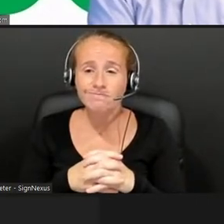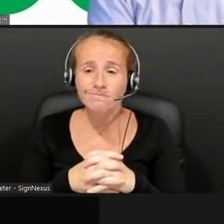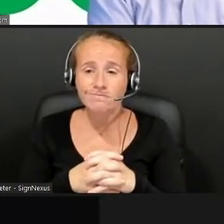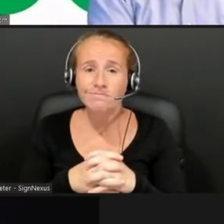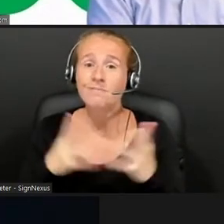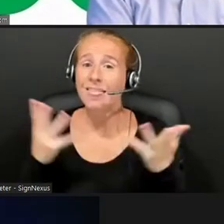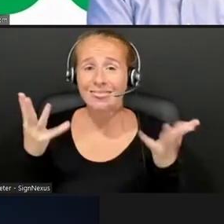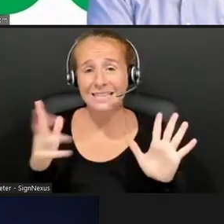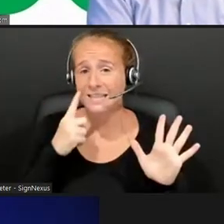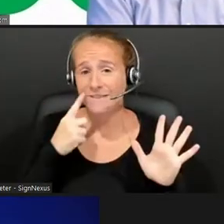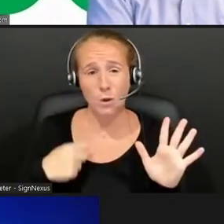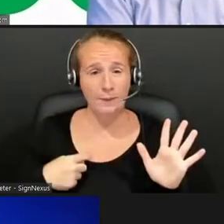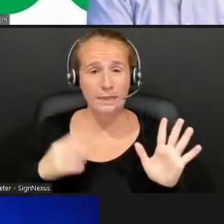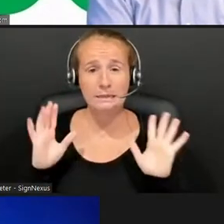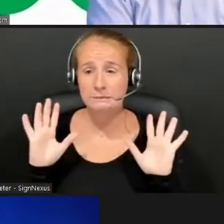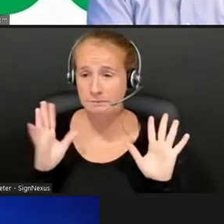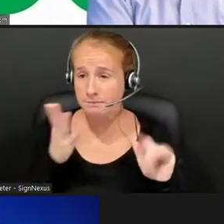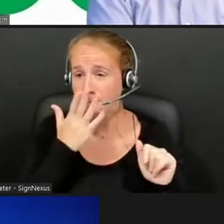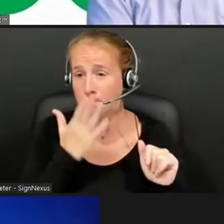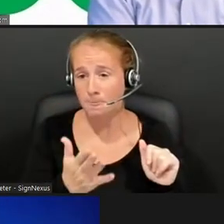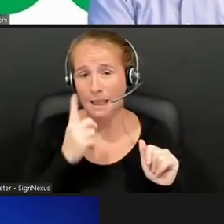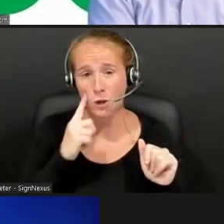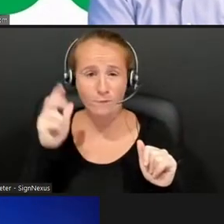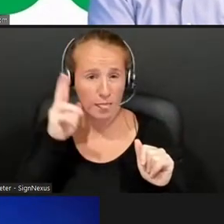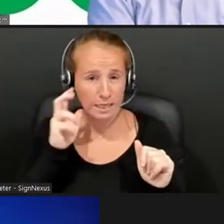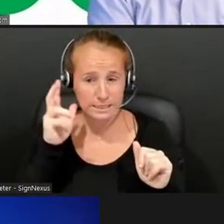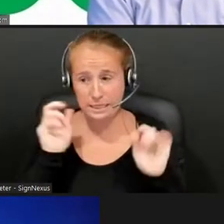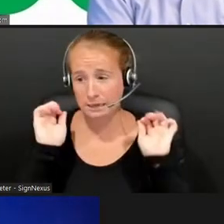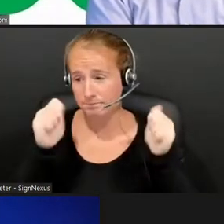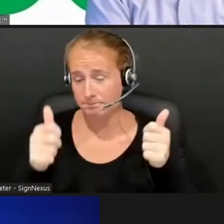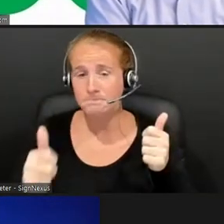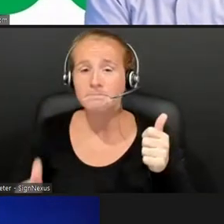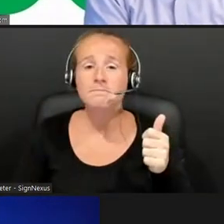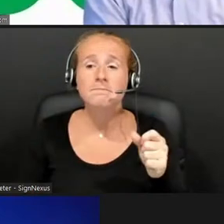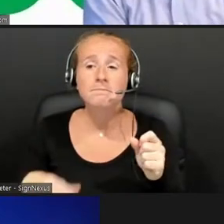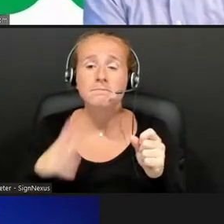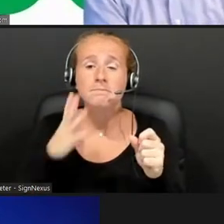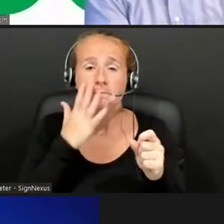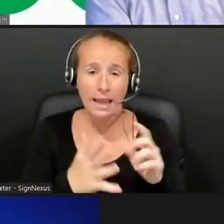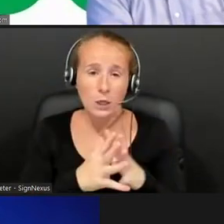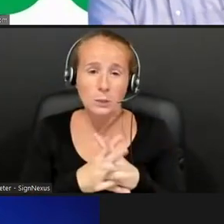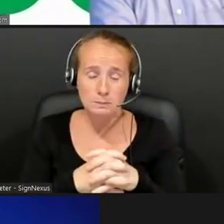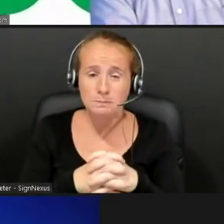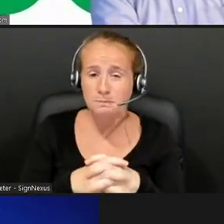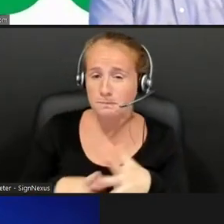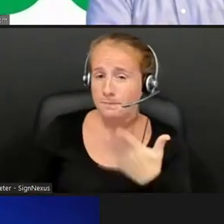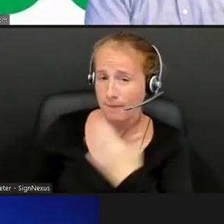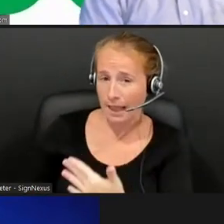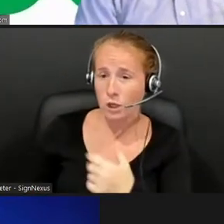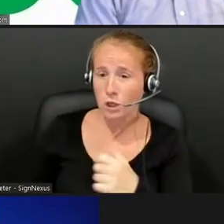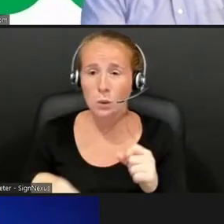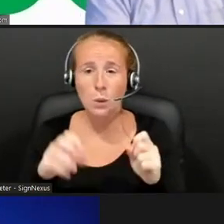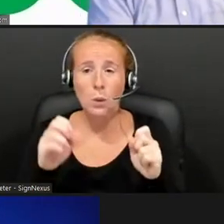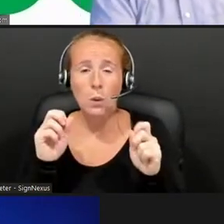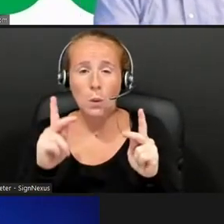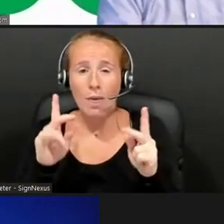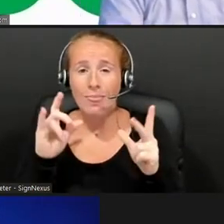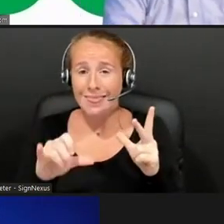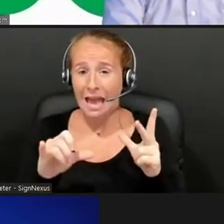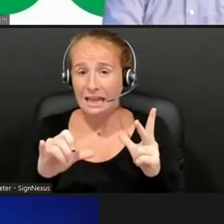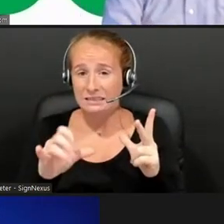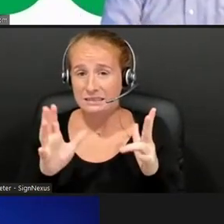that's all I had to say for today so thank you for listening thank you that concludes